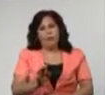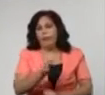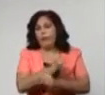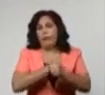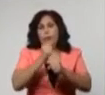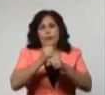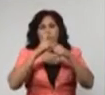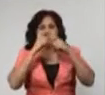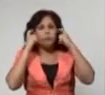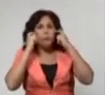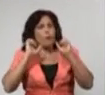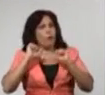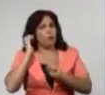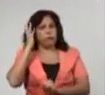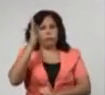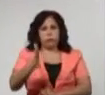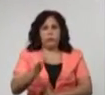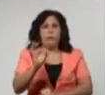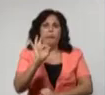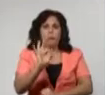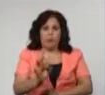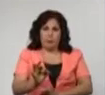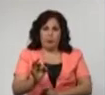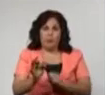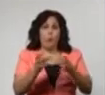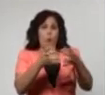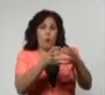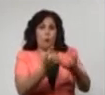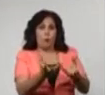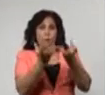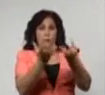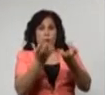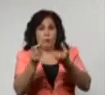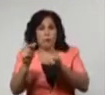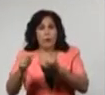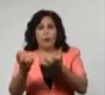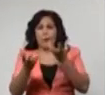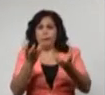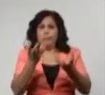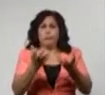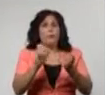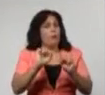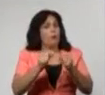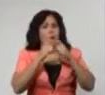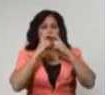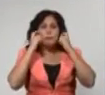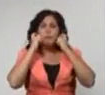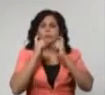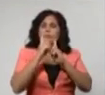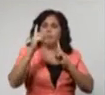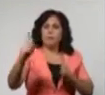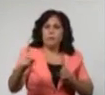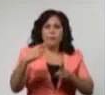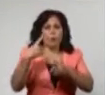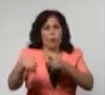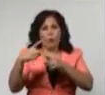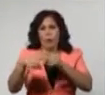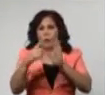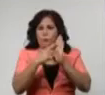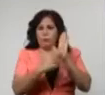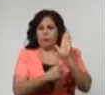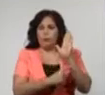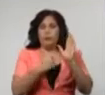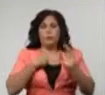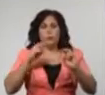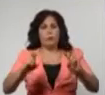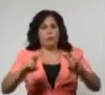discharged from hospital. These are 32 people who were infected with